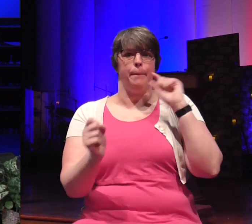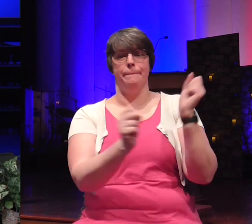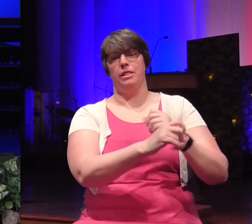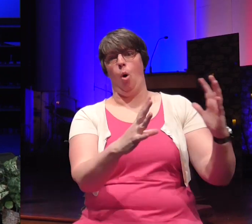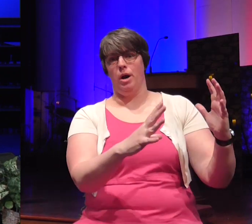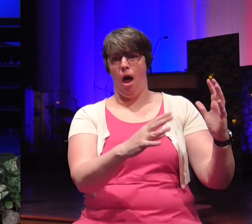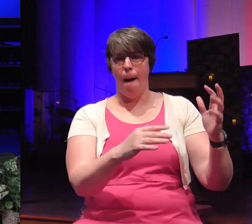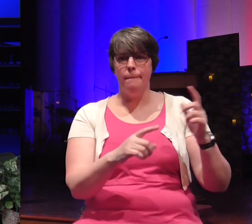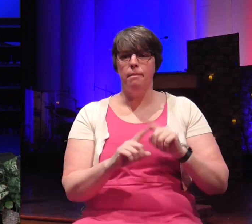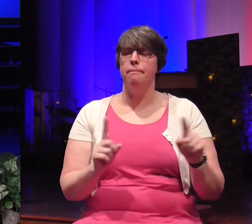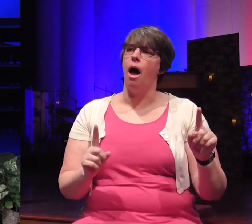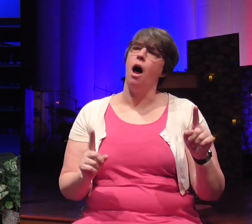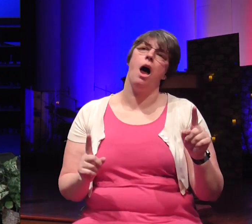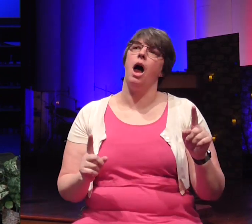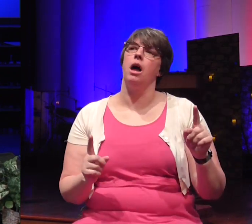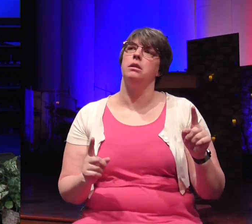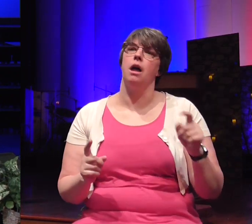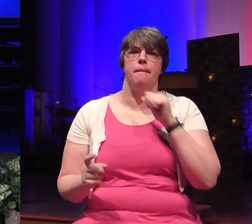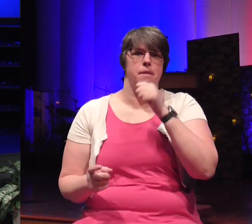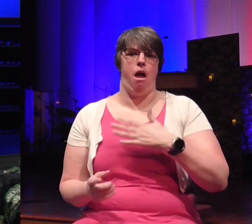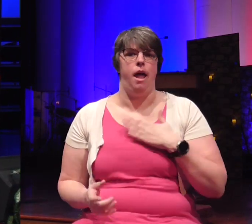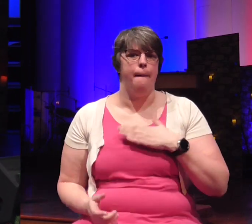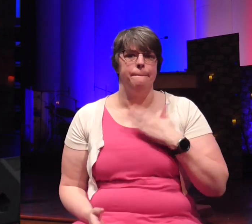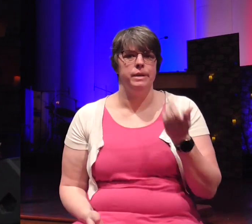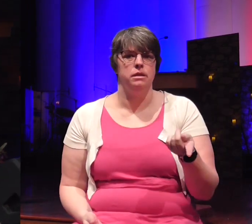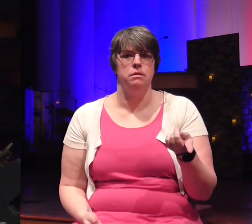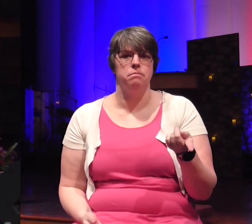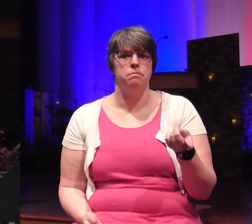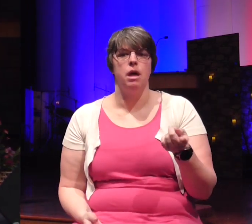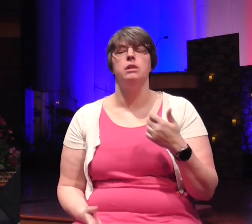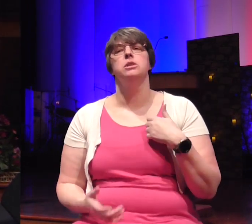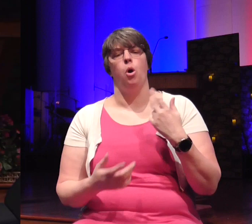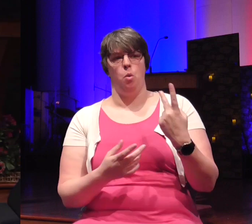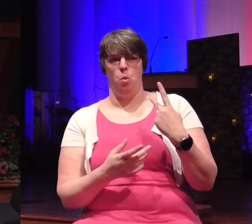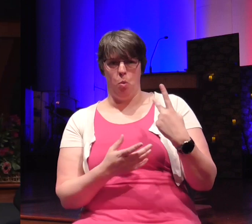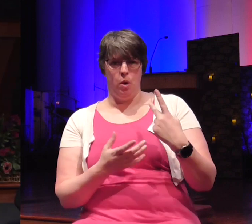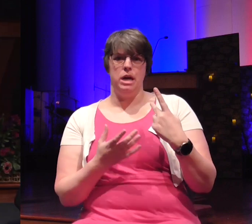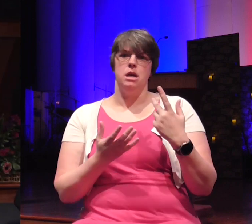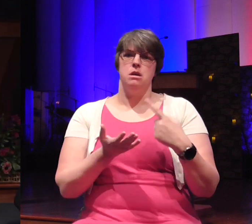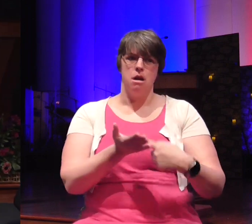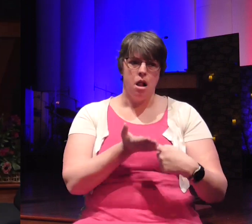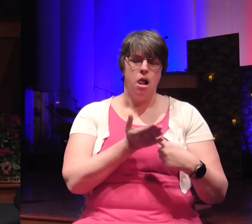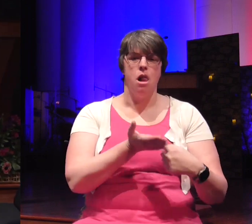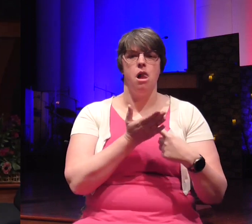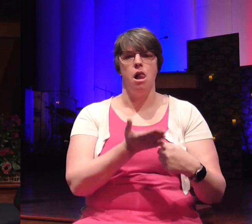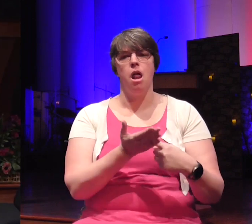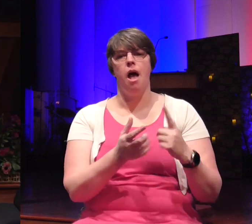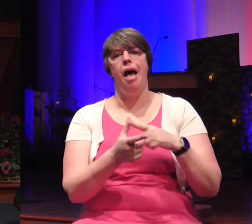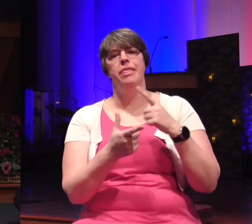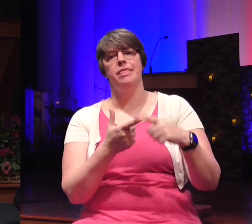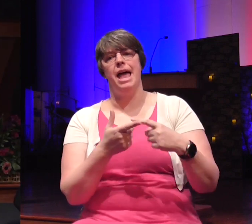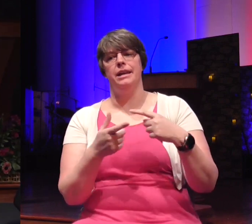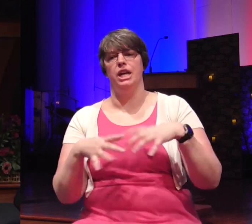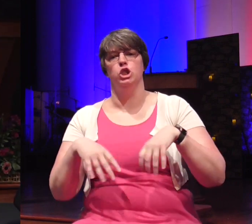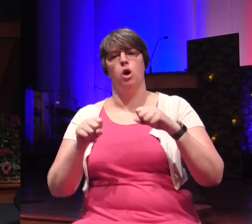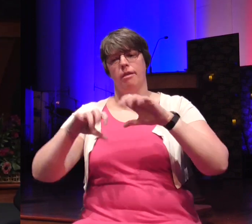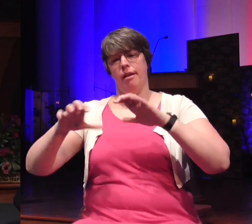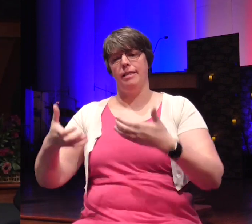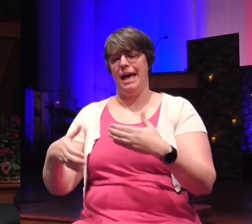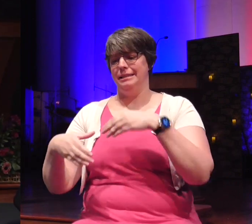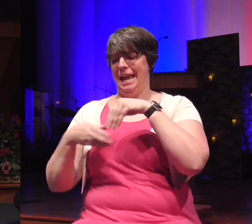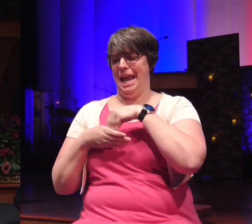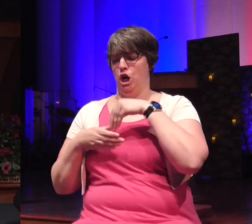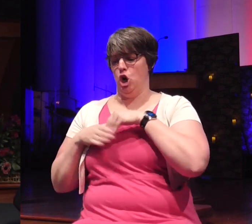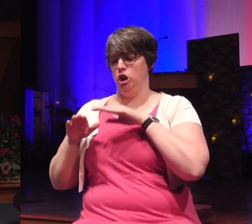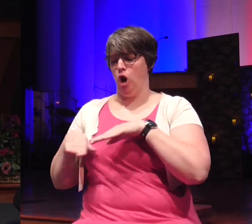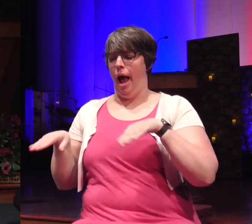but I don't know what. I'm not happy. And we talked a long time, a number of sessions, and then he took our inner child journey, and all of that kind